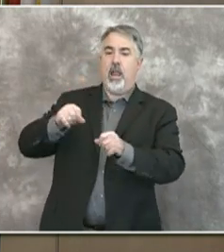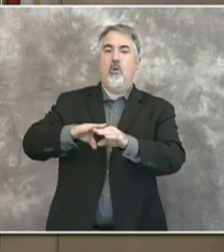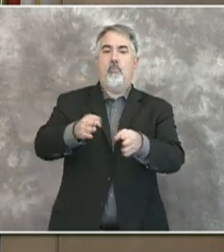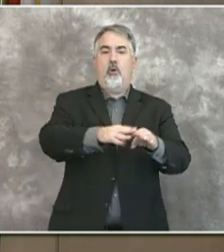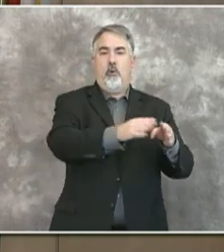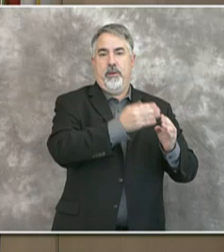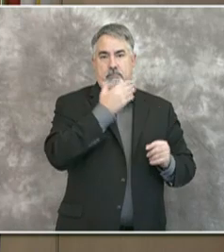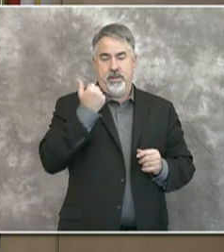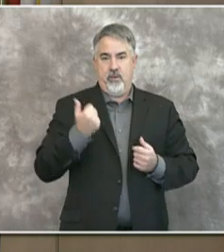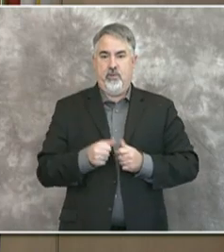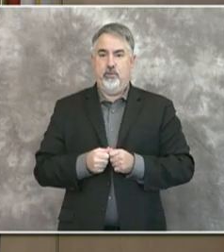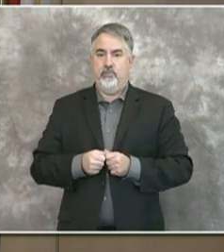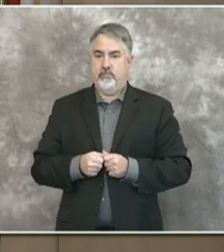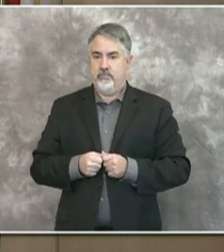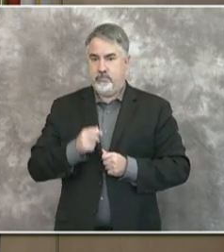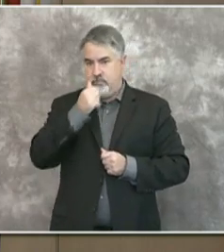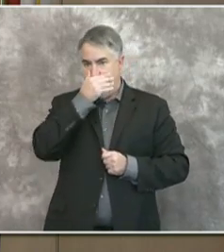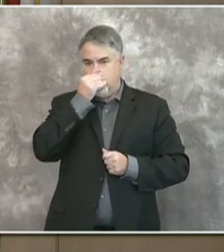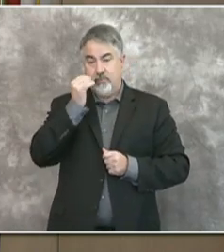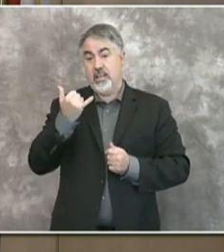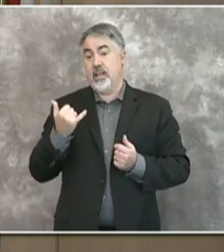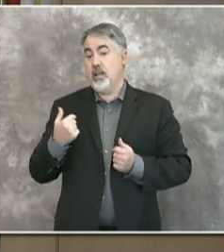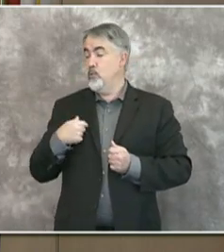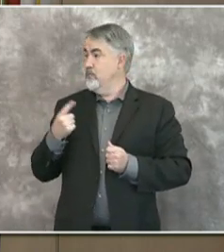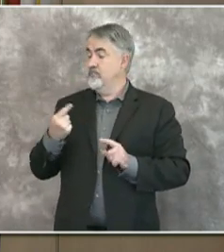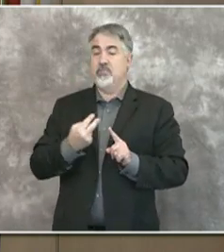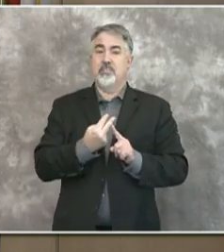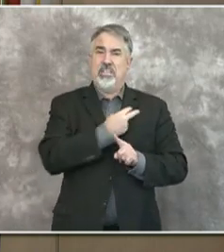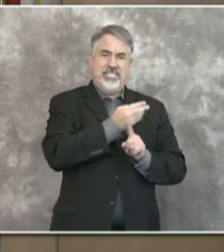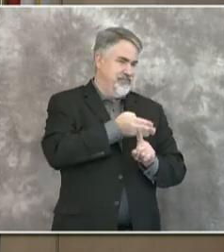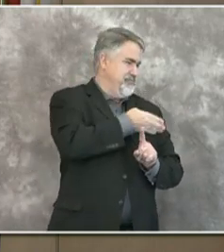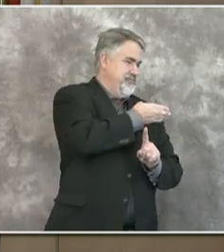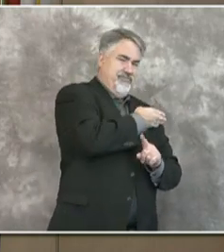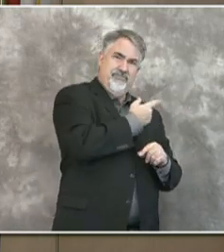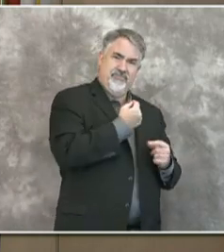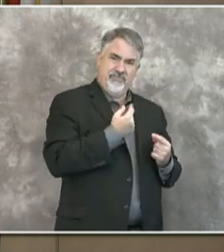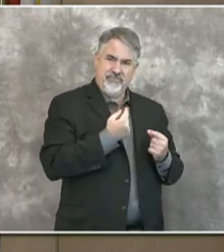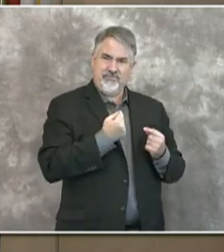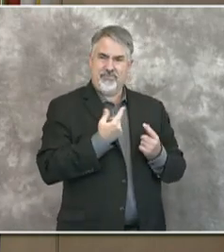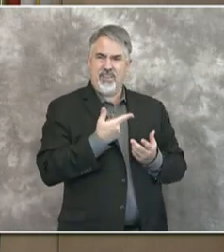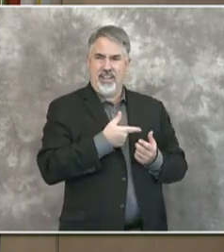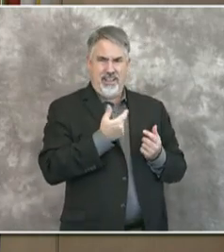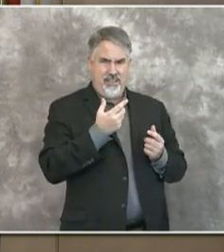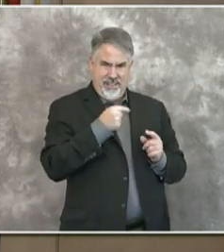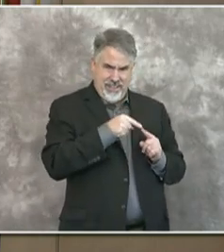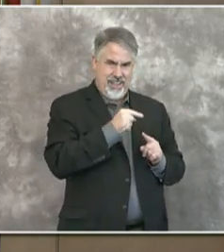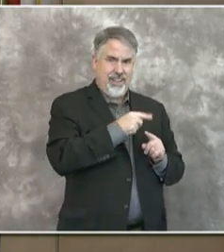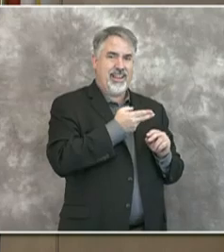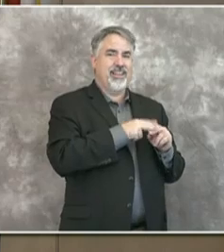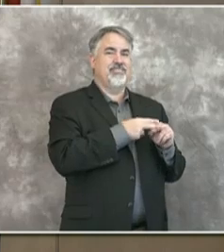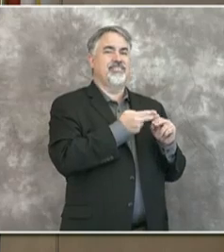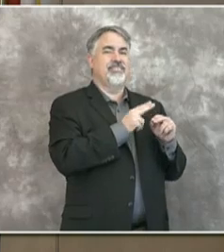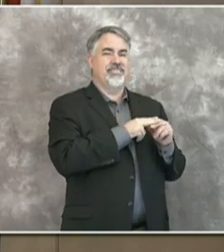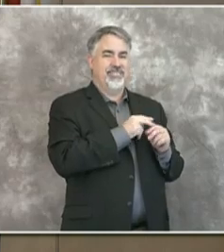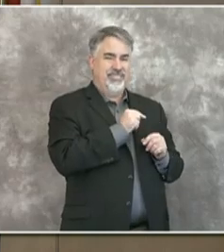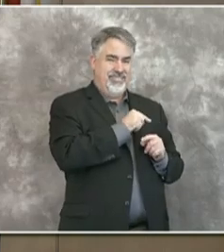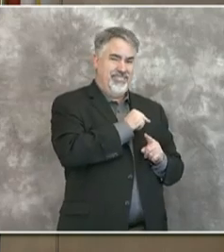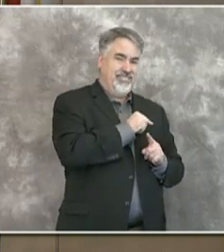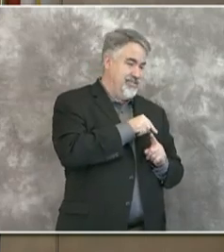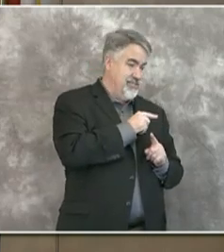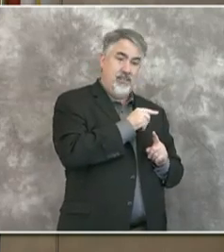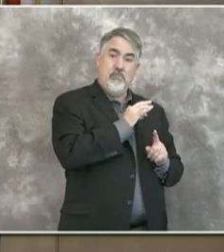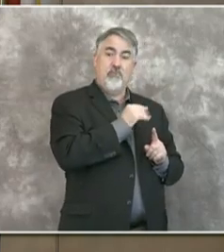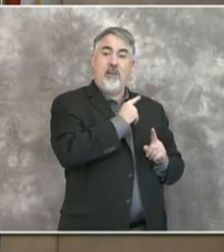of tracing, we have seen a steady increase in the ramping of staffing, and this is important. These individuals will be investigating